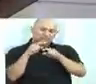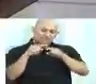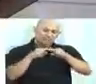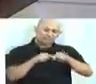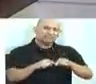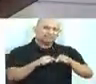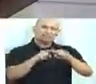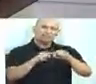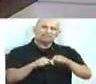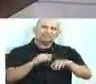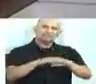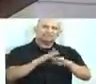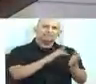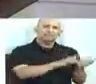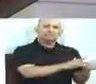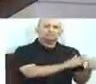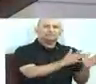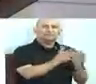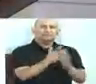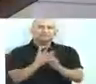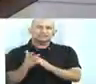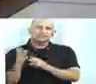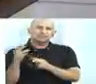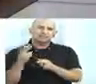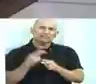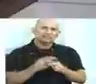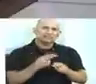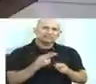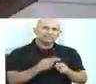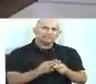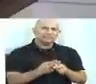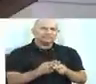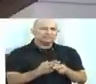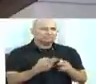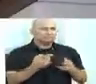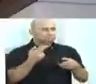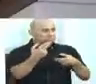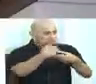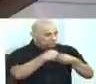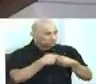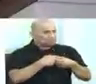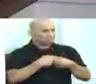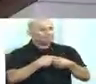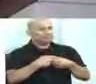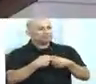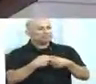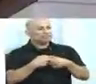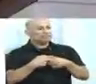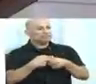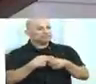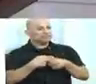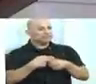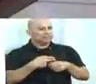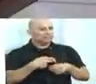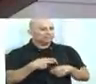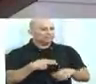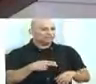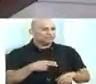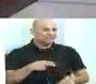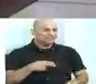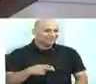on Jesus' name. Sing it, on Christ, on